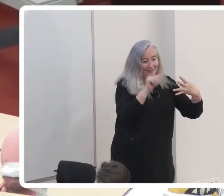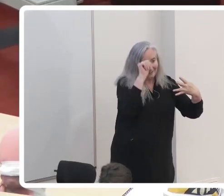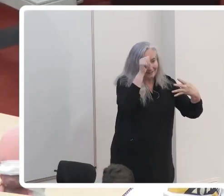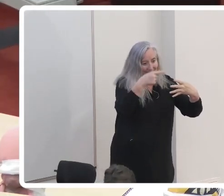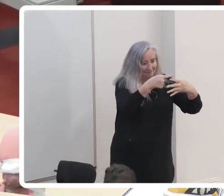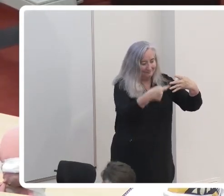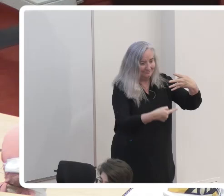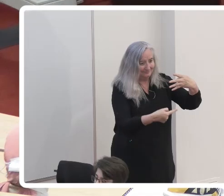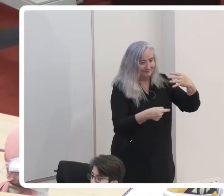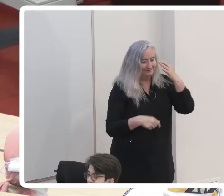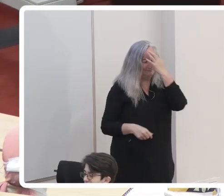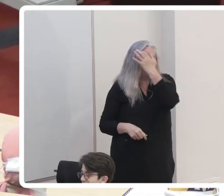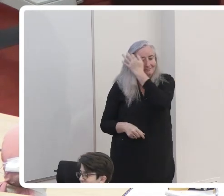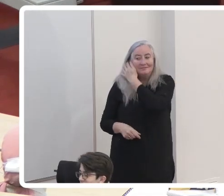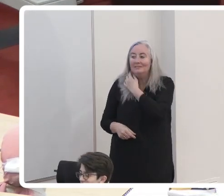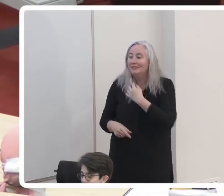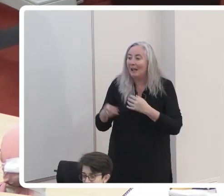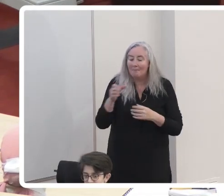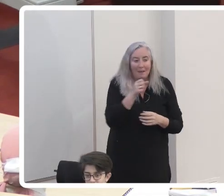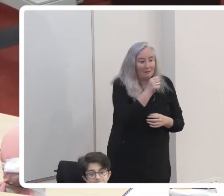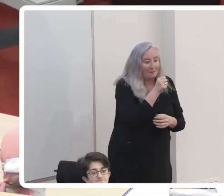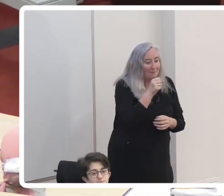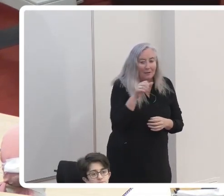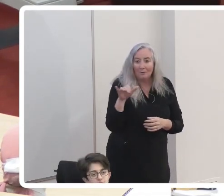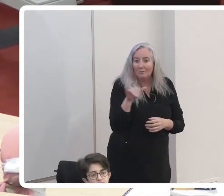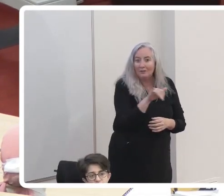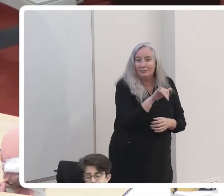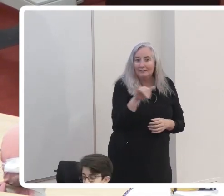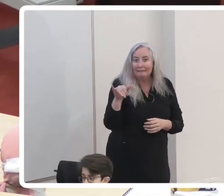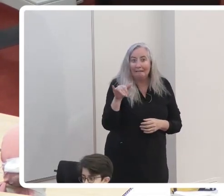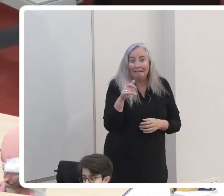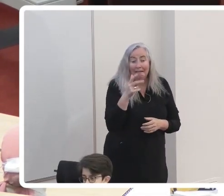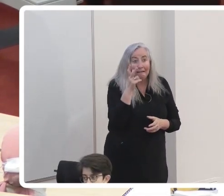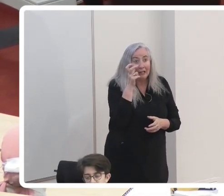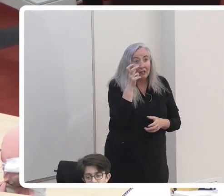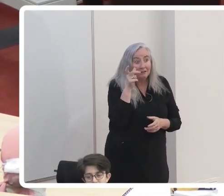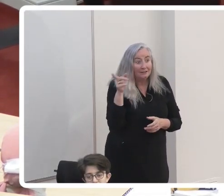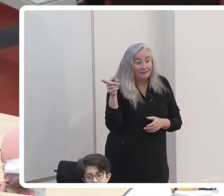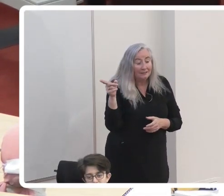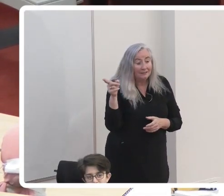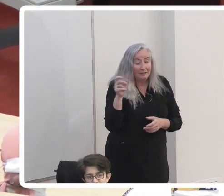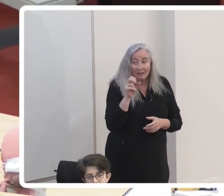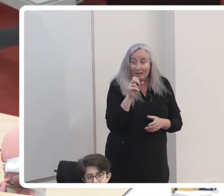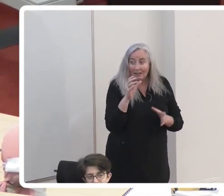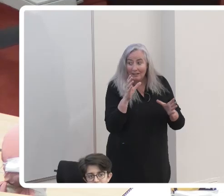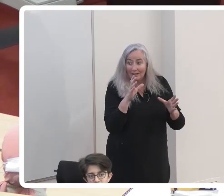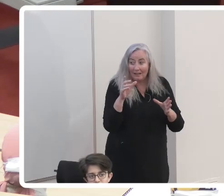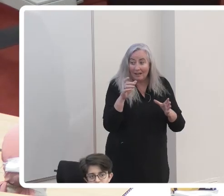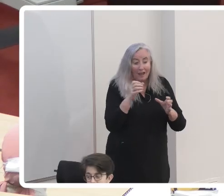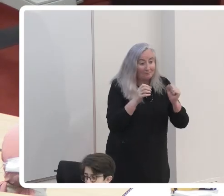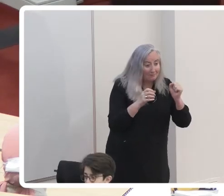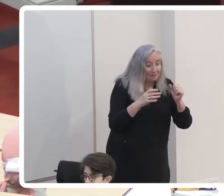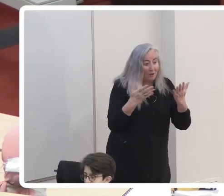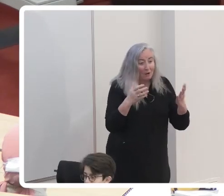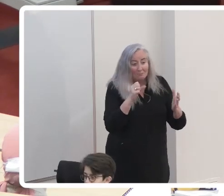Thank you so much. I don't know which mic is working. Can you hear me? Should I? Yeah? Both? All